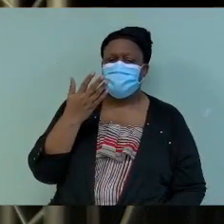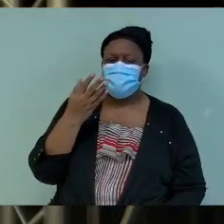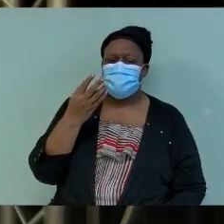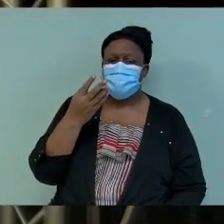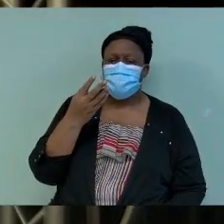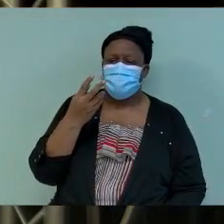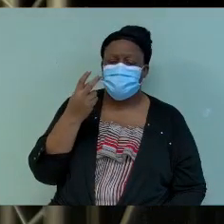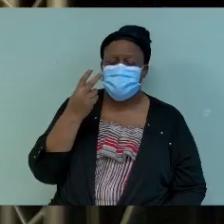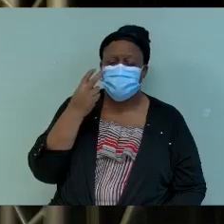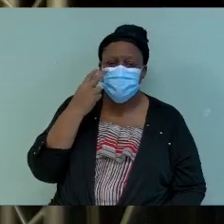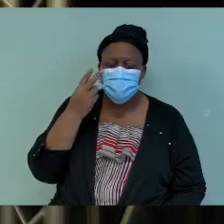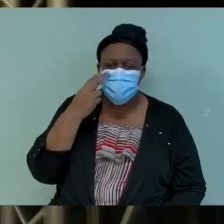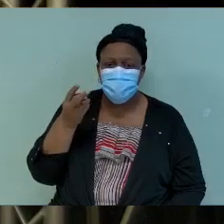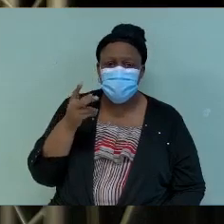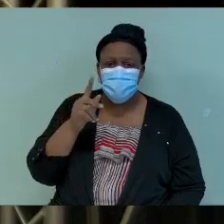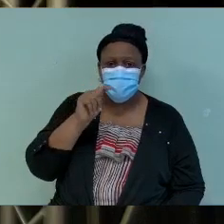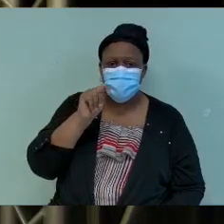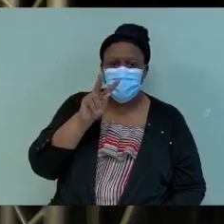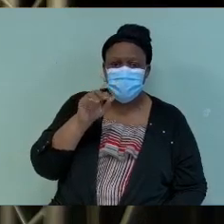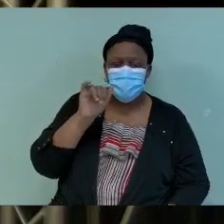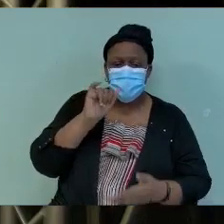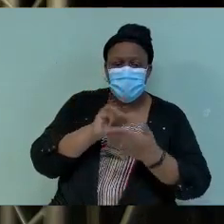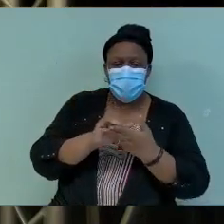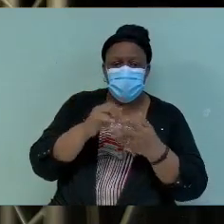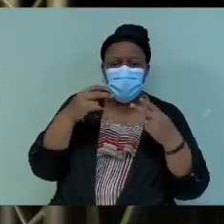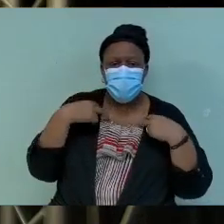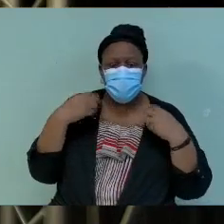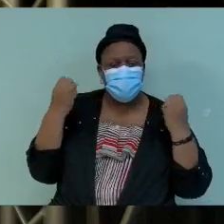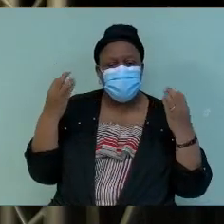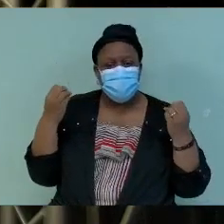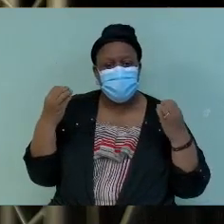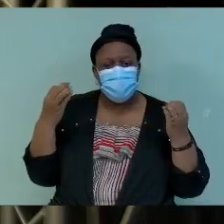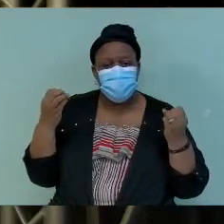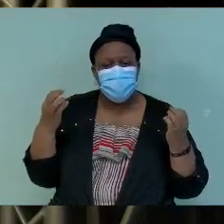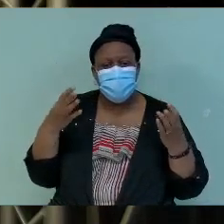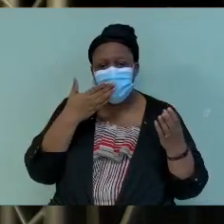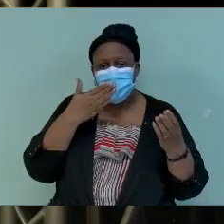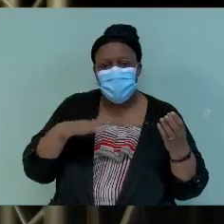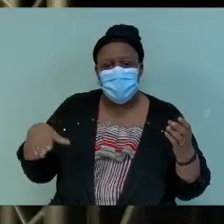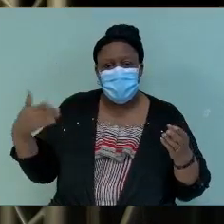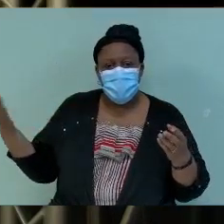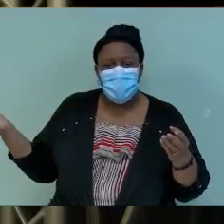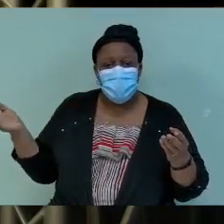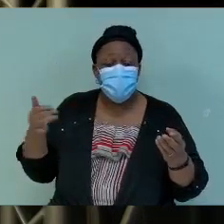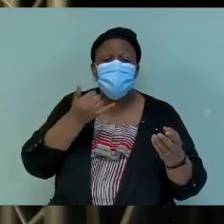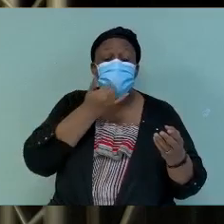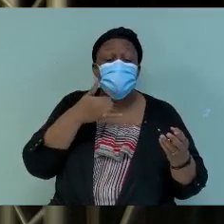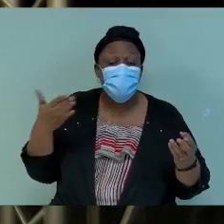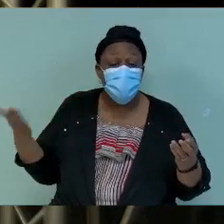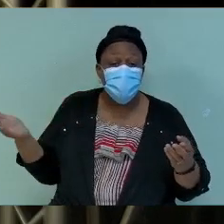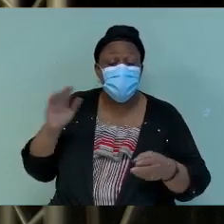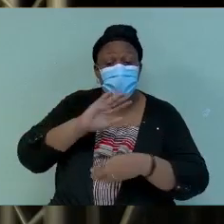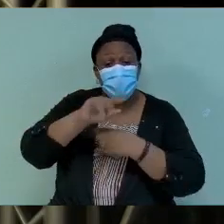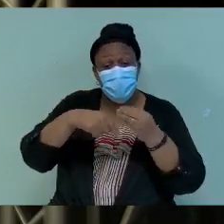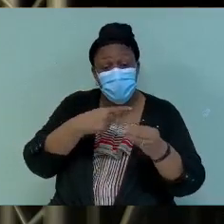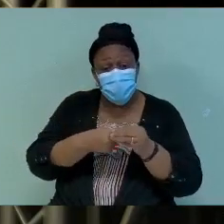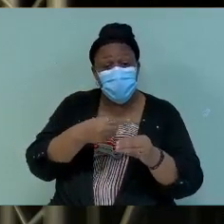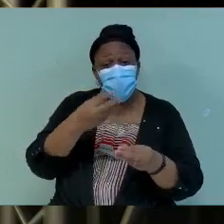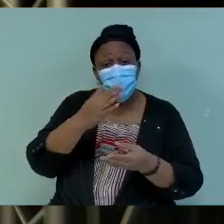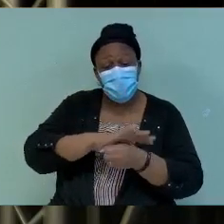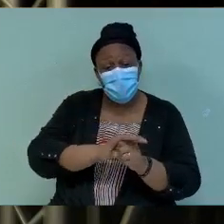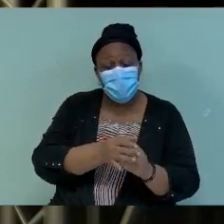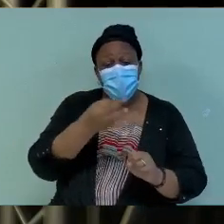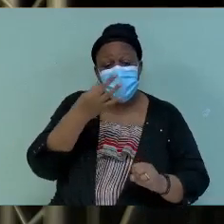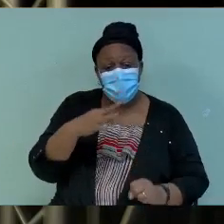media coverage that you might perceive as upsetting. And draw on skills you have used